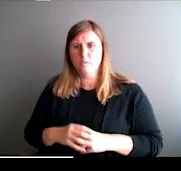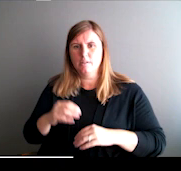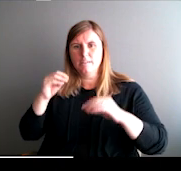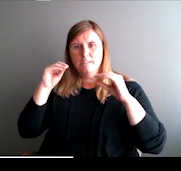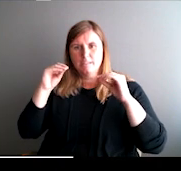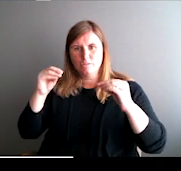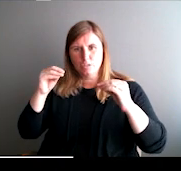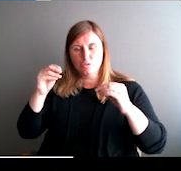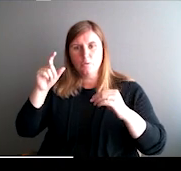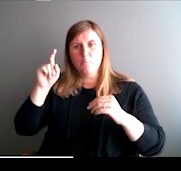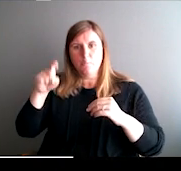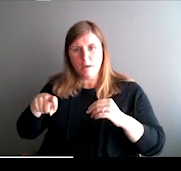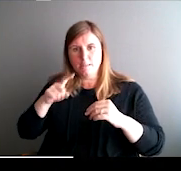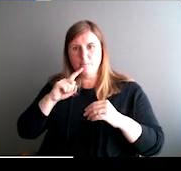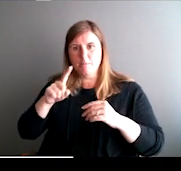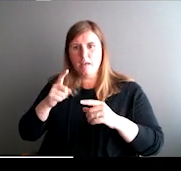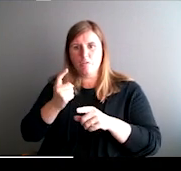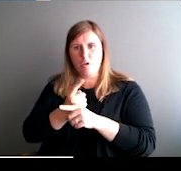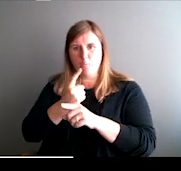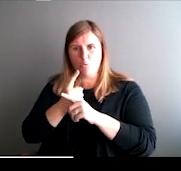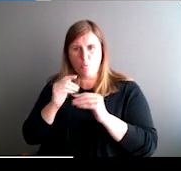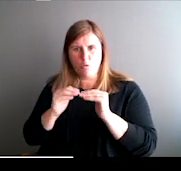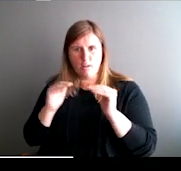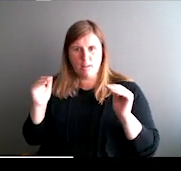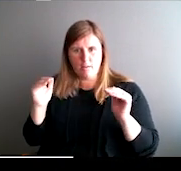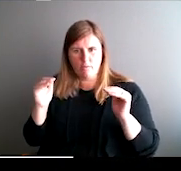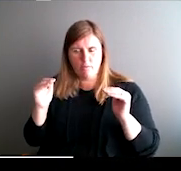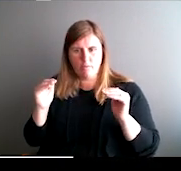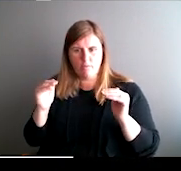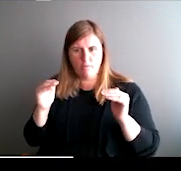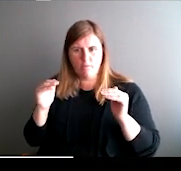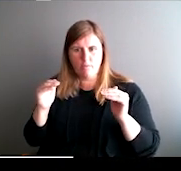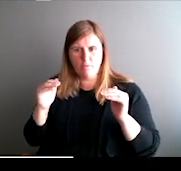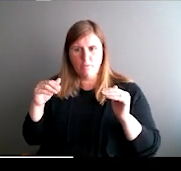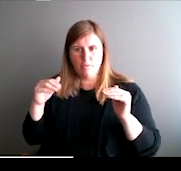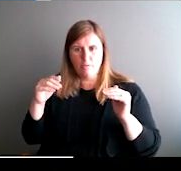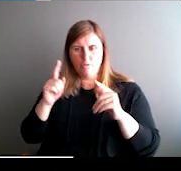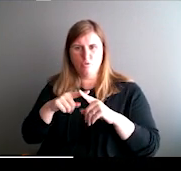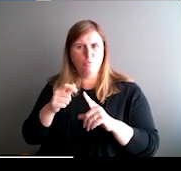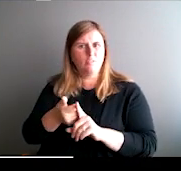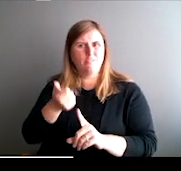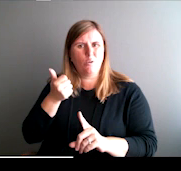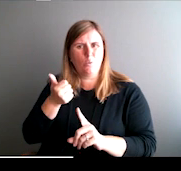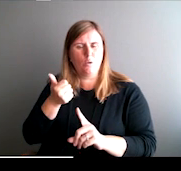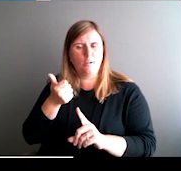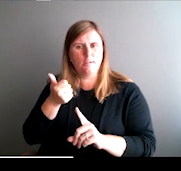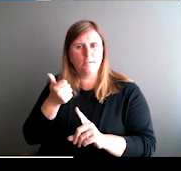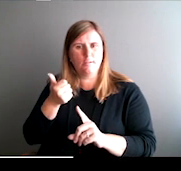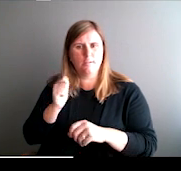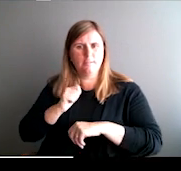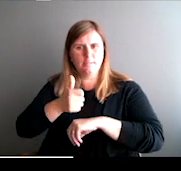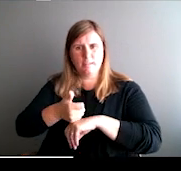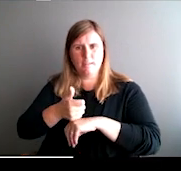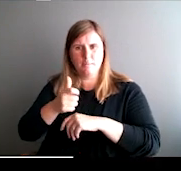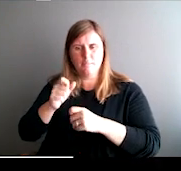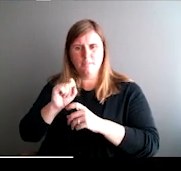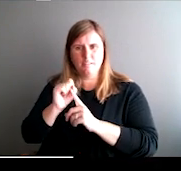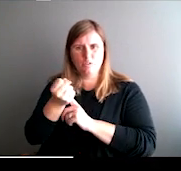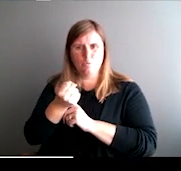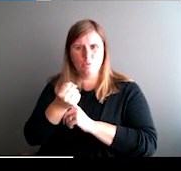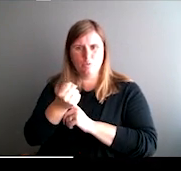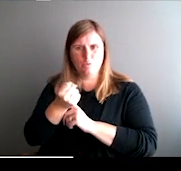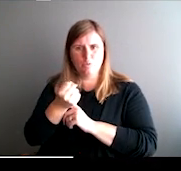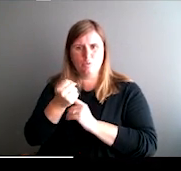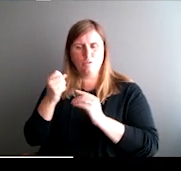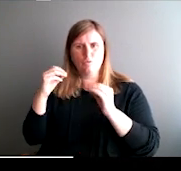Instruction must be at the appropriate level in order to avoid setting up circumstances